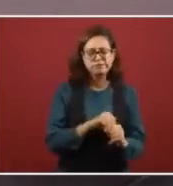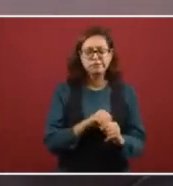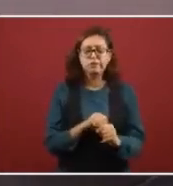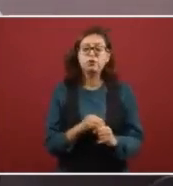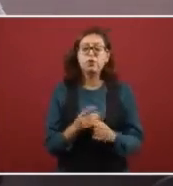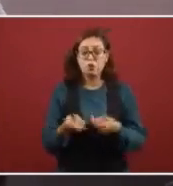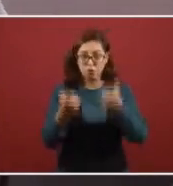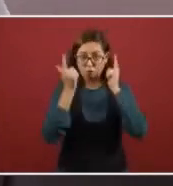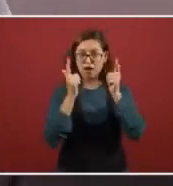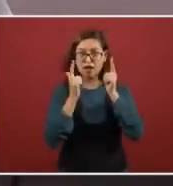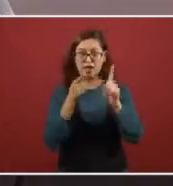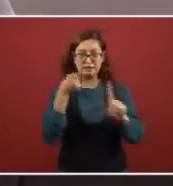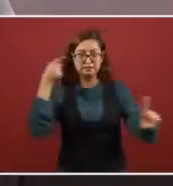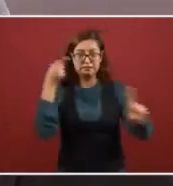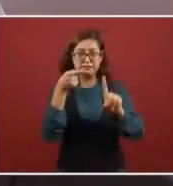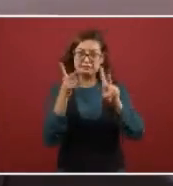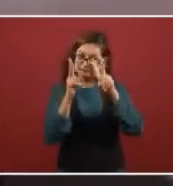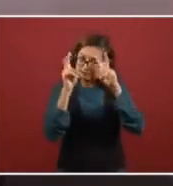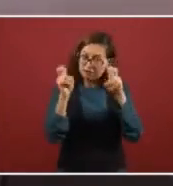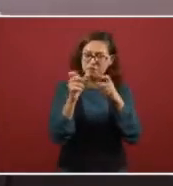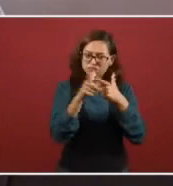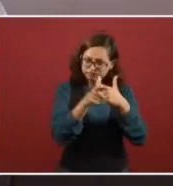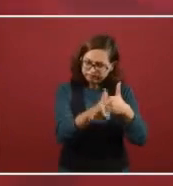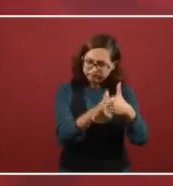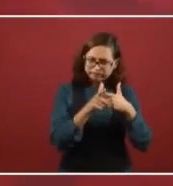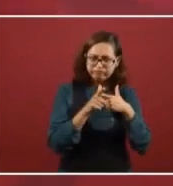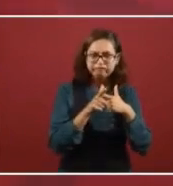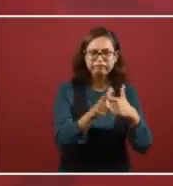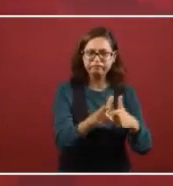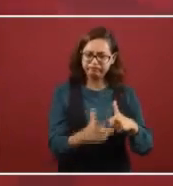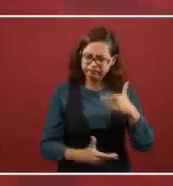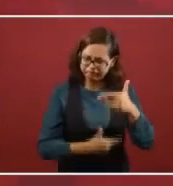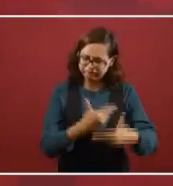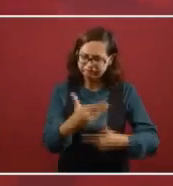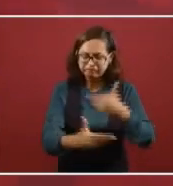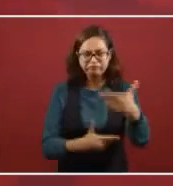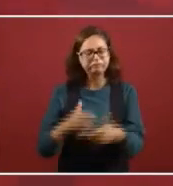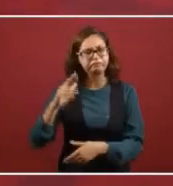that political line will continue to advance in the U.S.